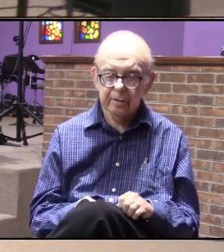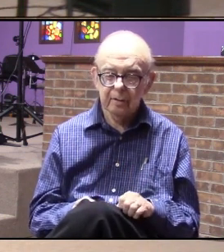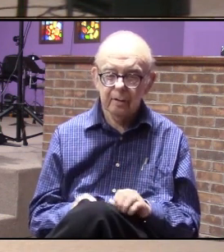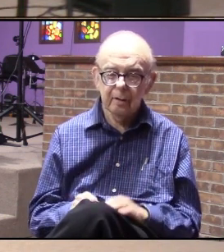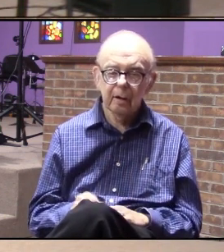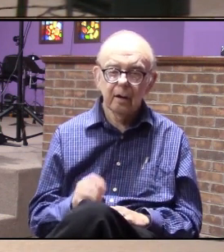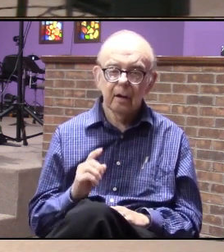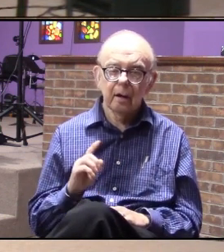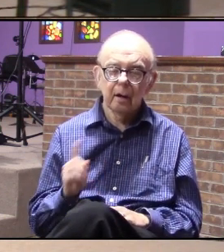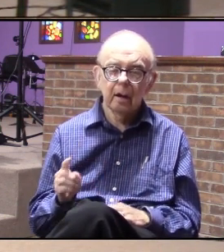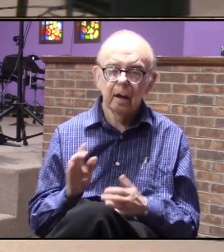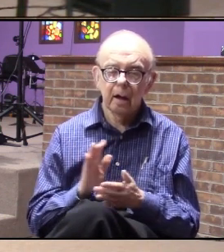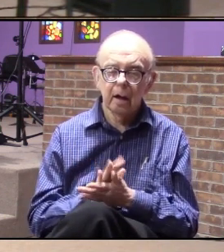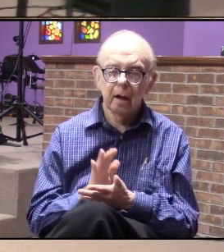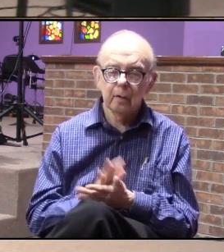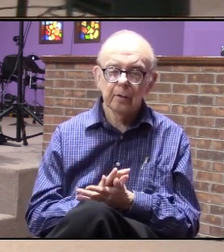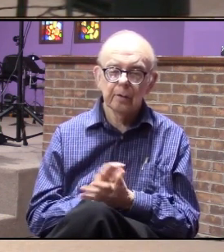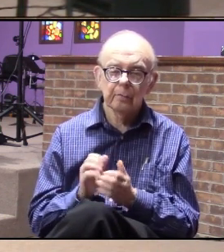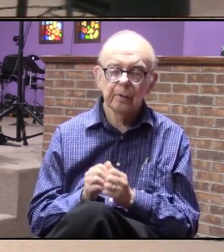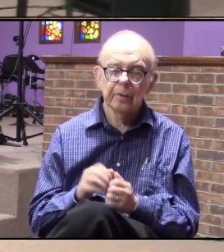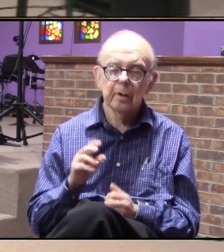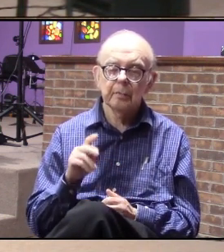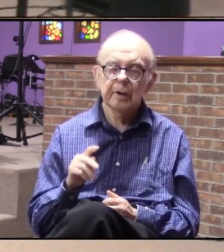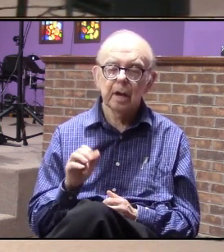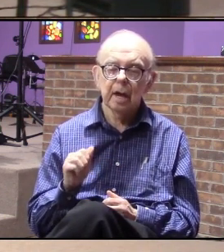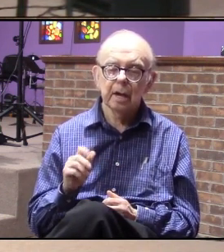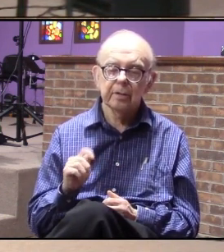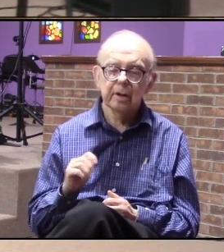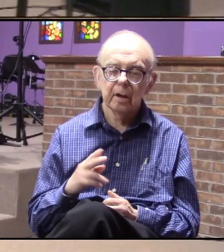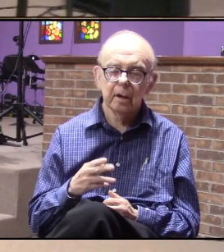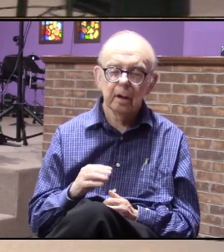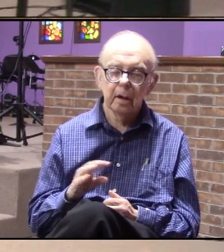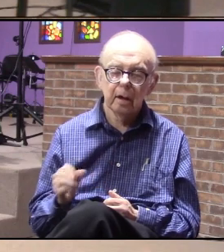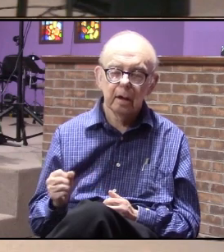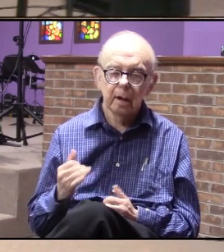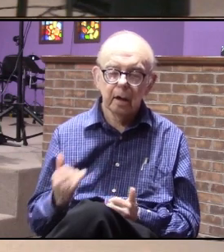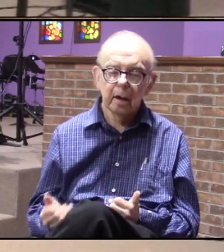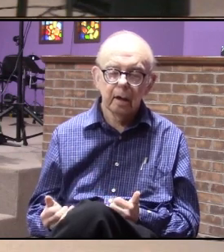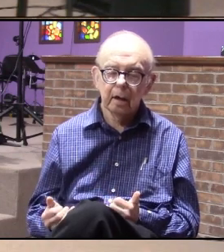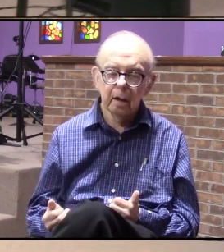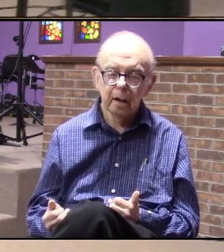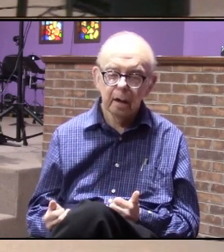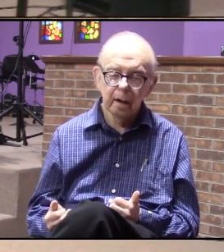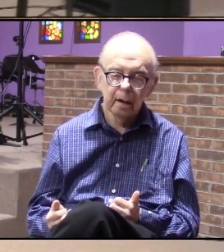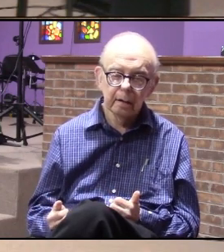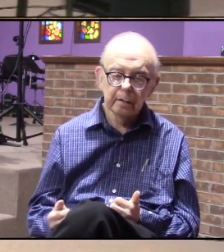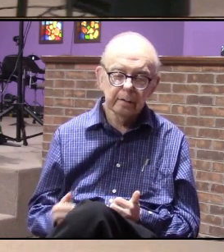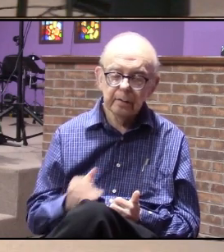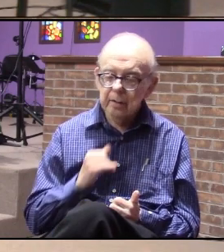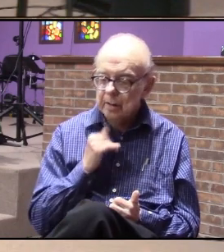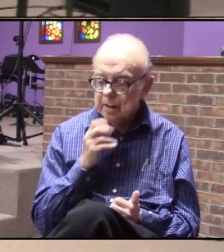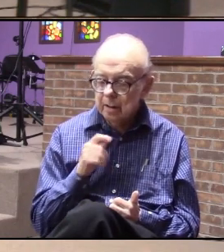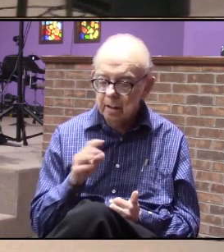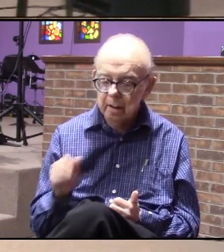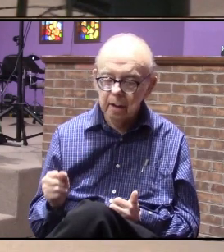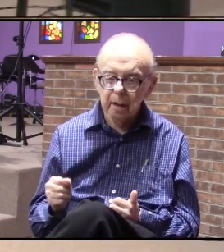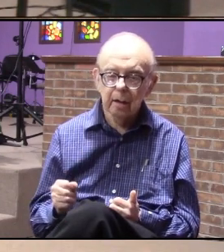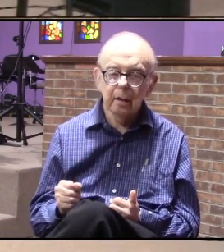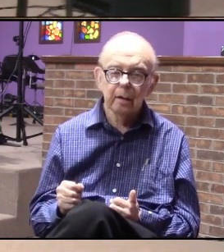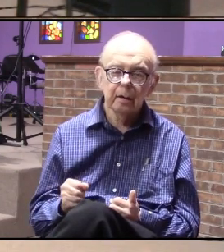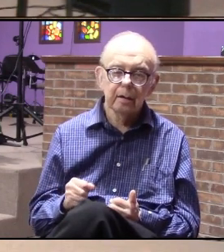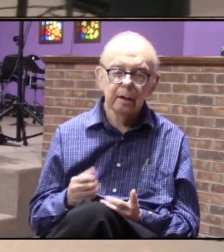So you went to school with patches. Today today they don't patch them. They buy them